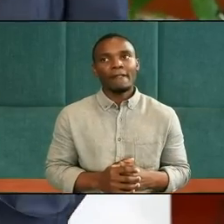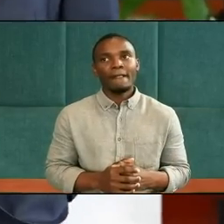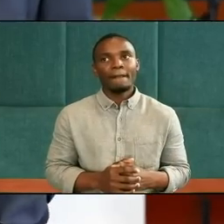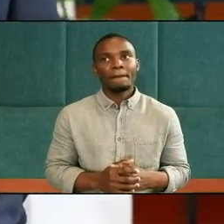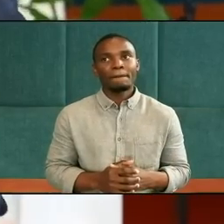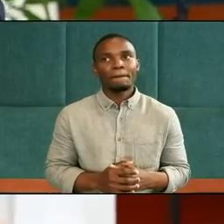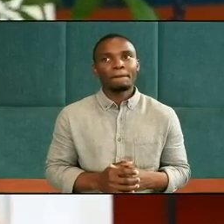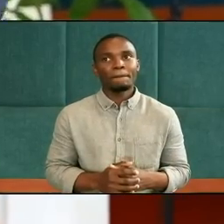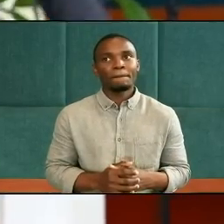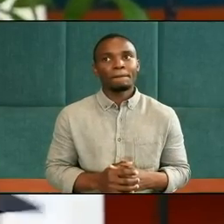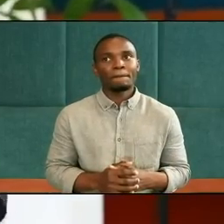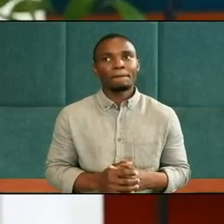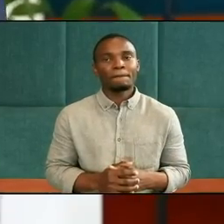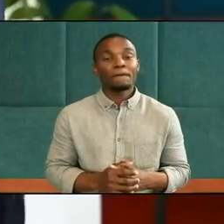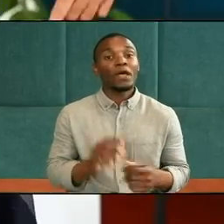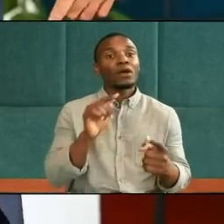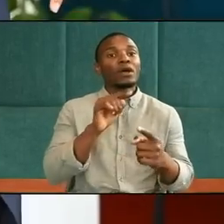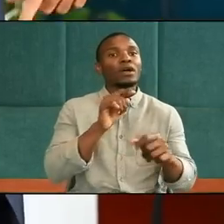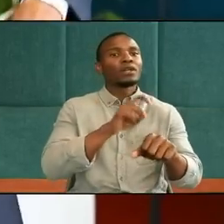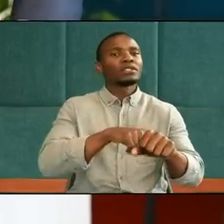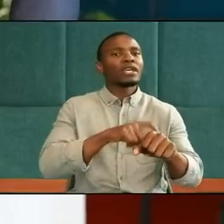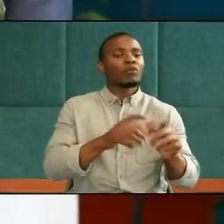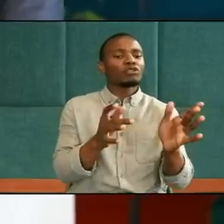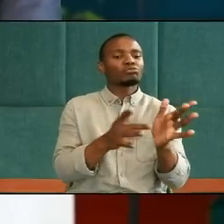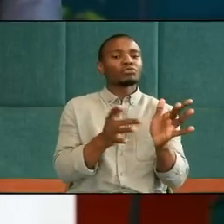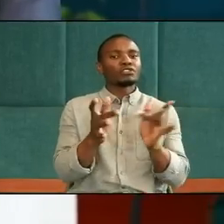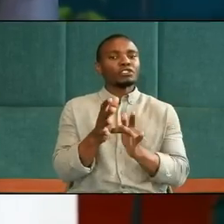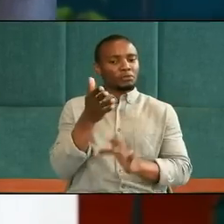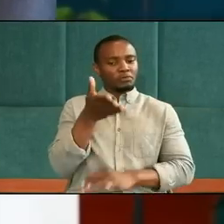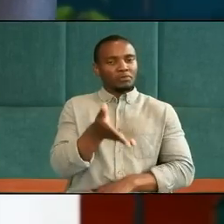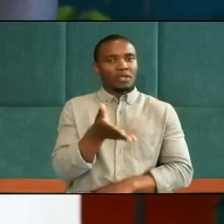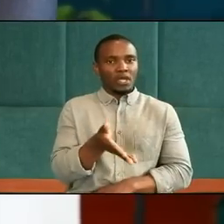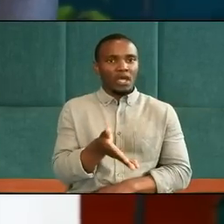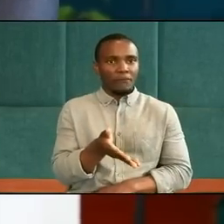Well, when Jesus came here,